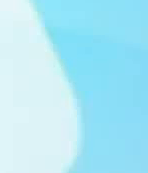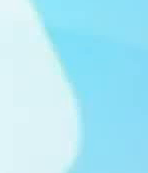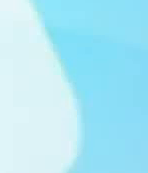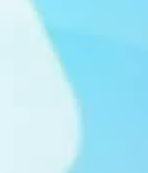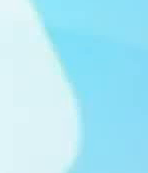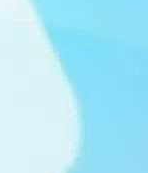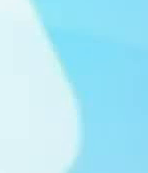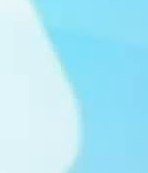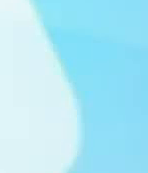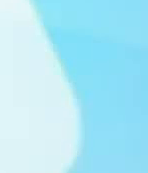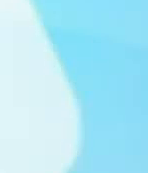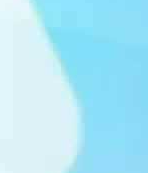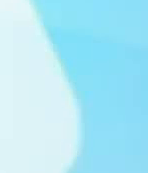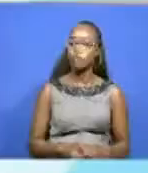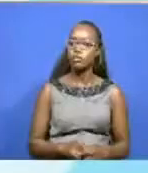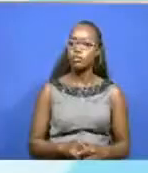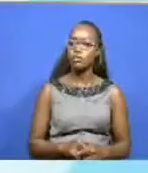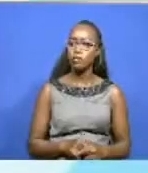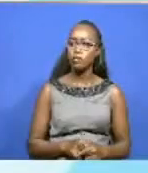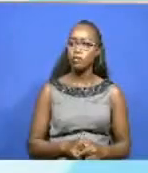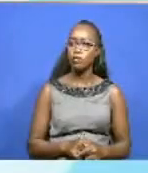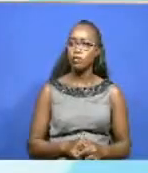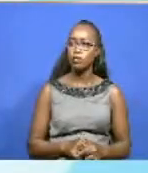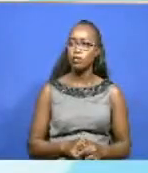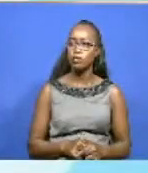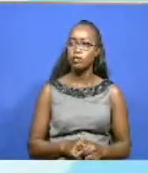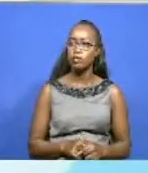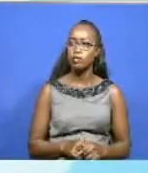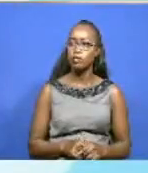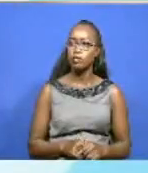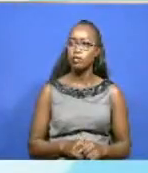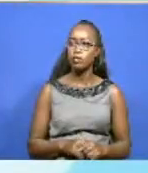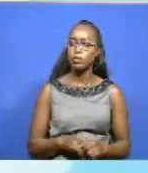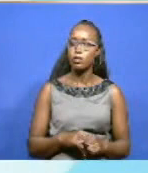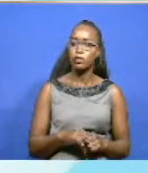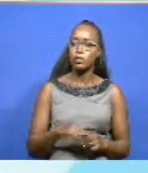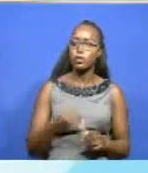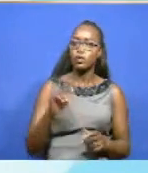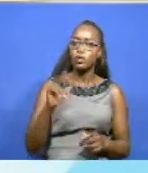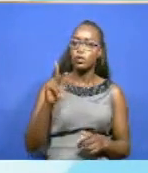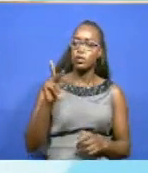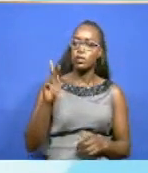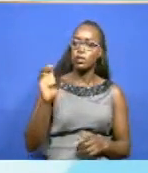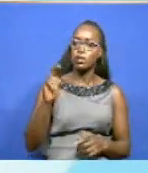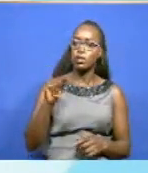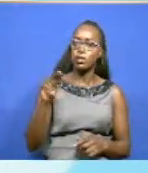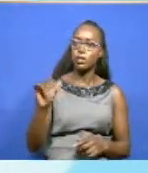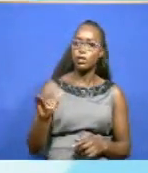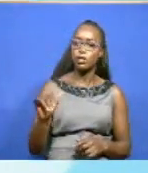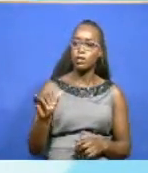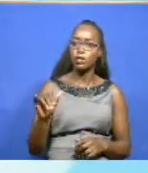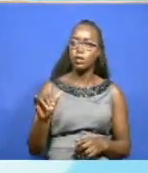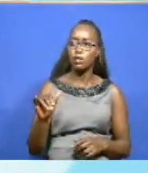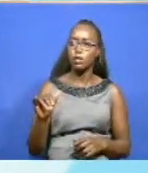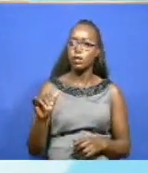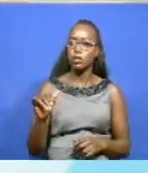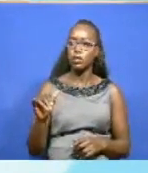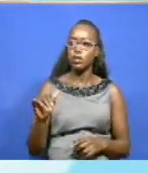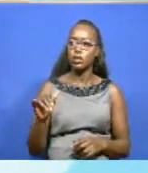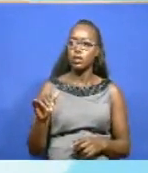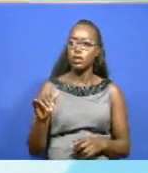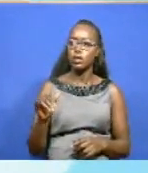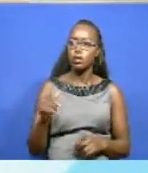Welcome back, and thank you so much for staying with us. Now, Kipsang Cherutich Kenny, you're watching us from Tebeswet,